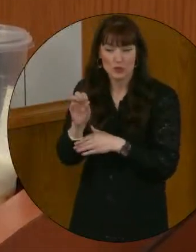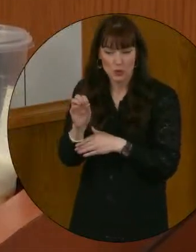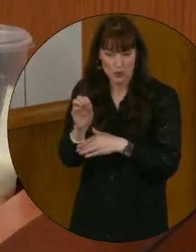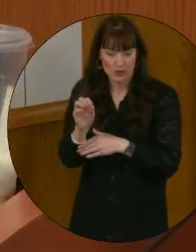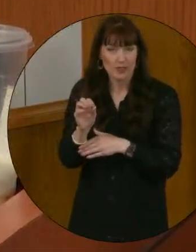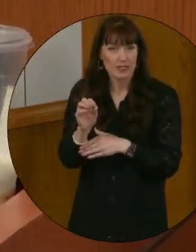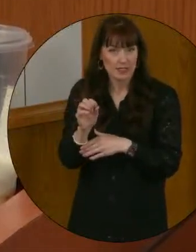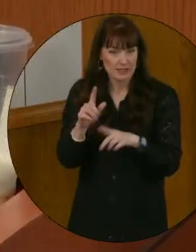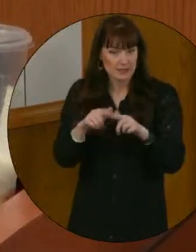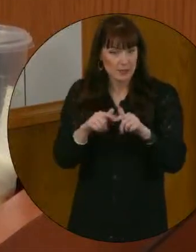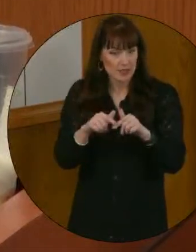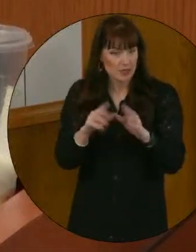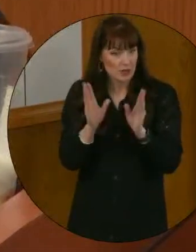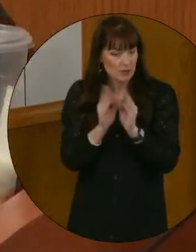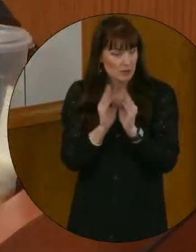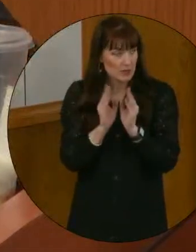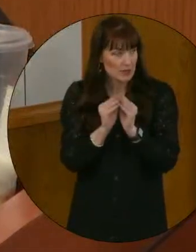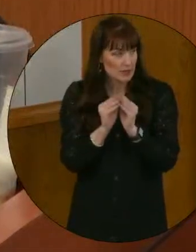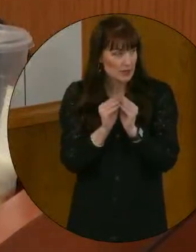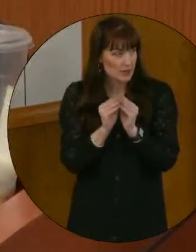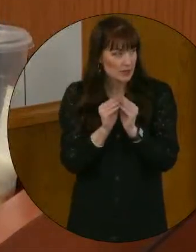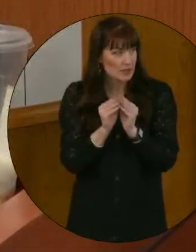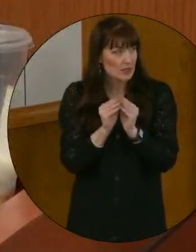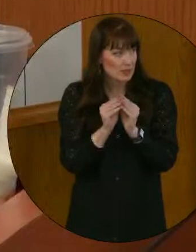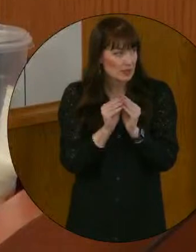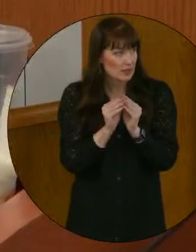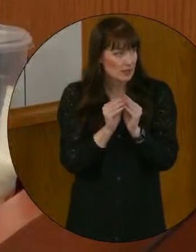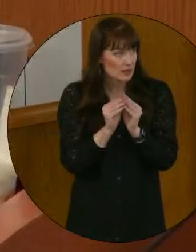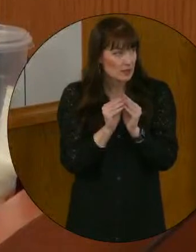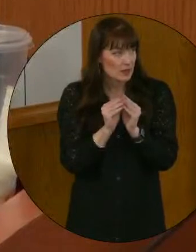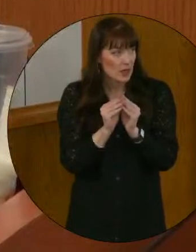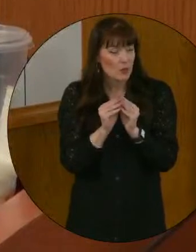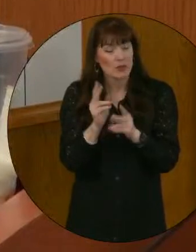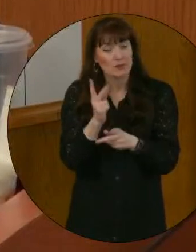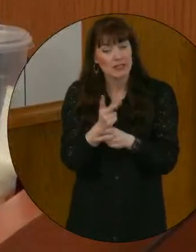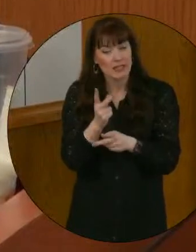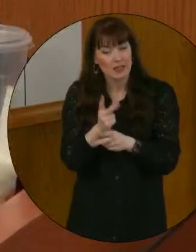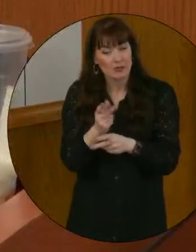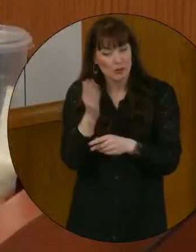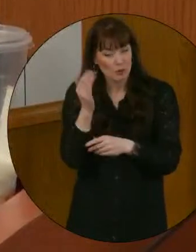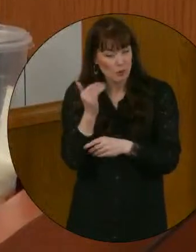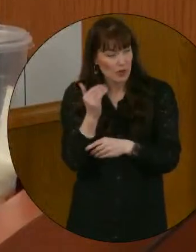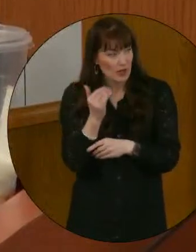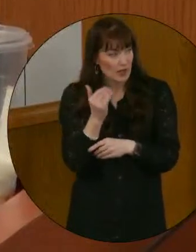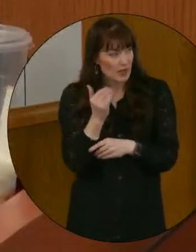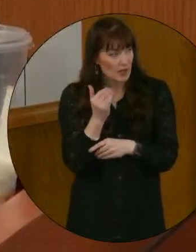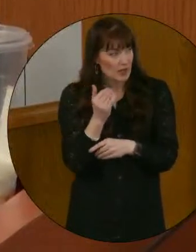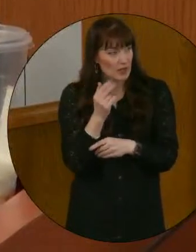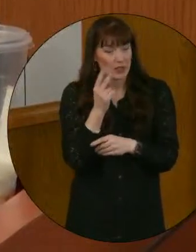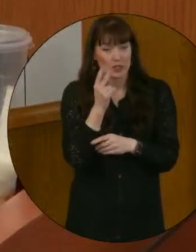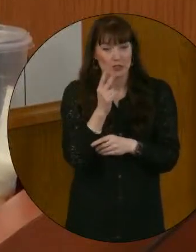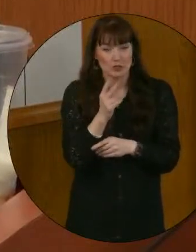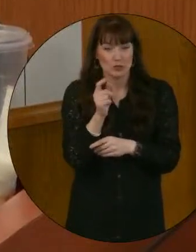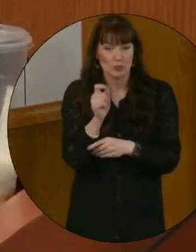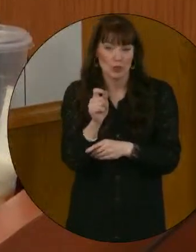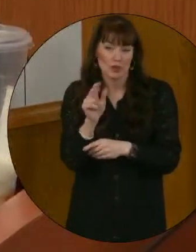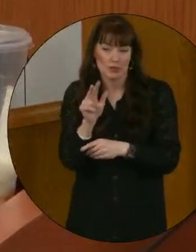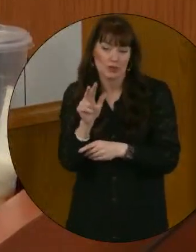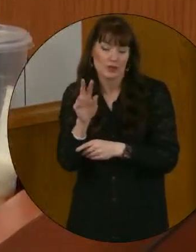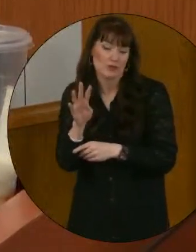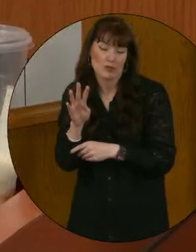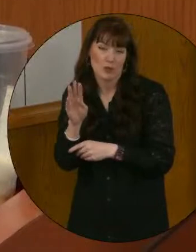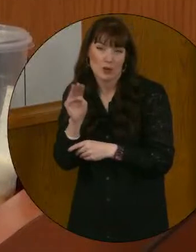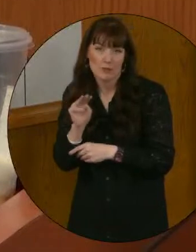given day. And so I want to be careful, because there's 2.3 or 4 million people that live in